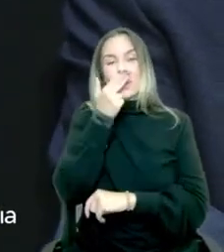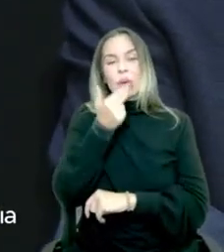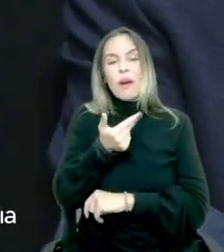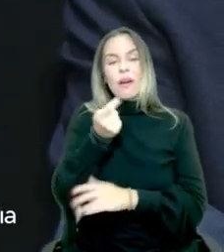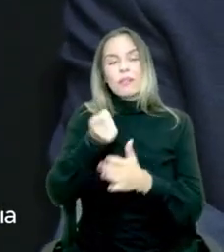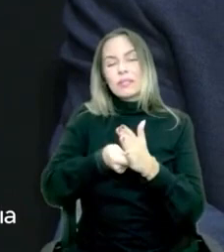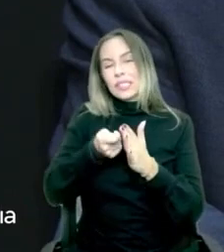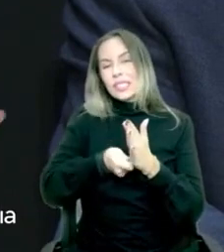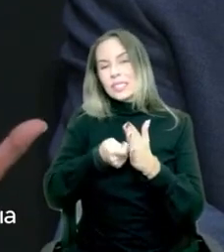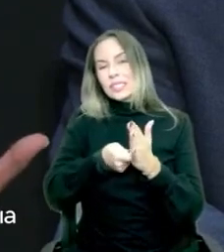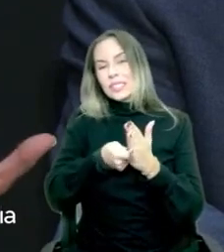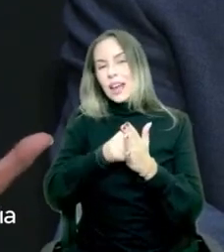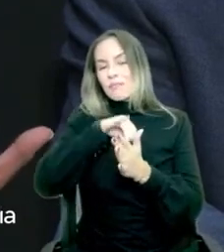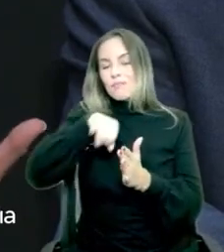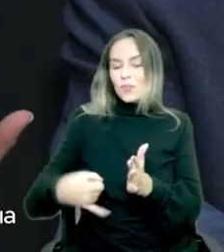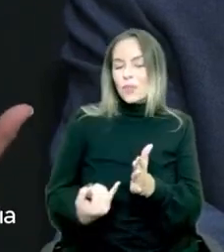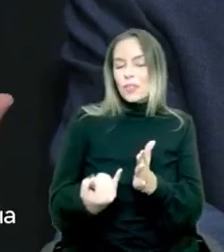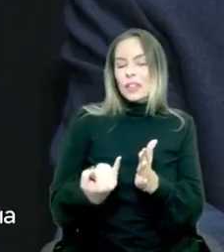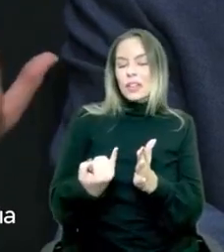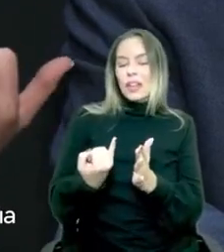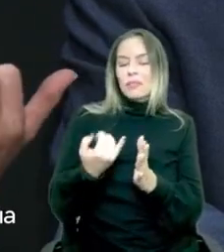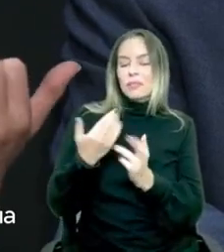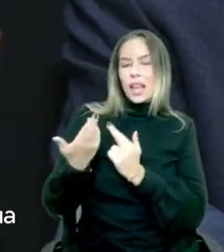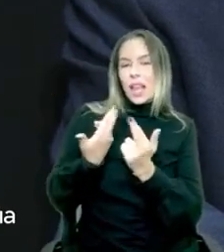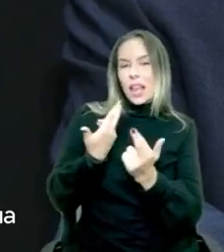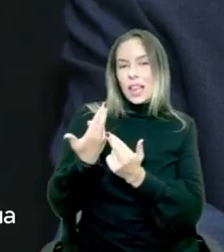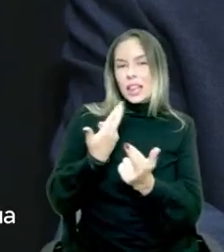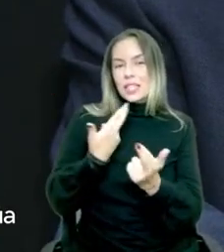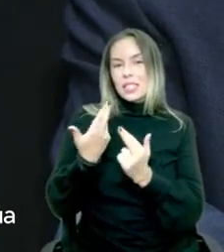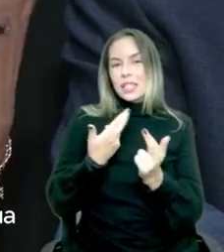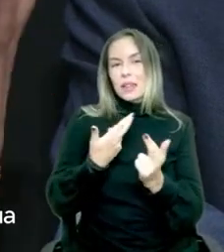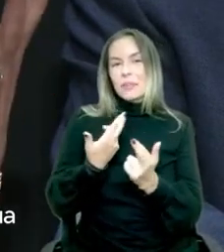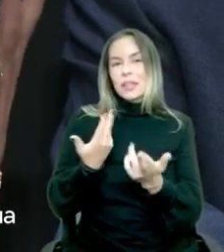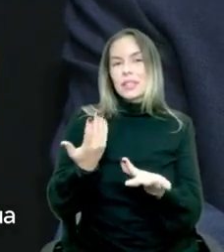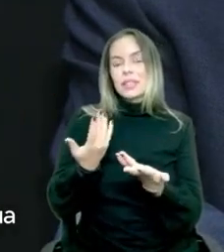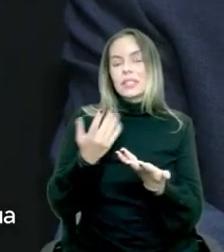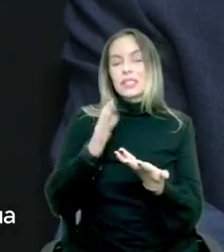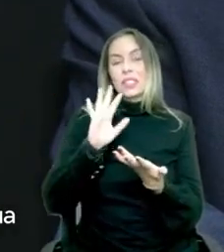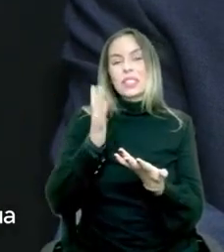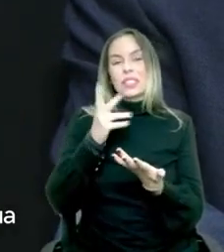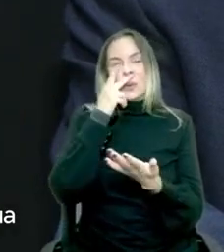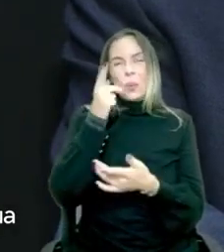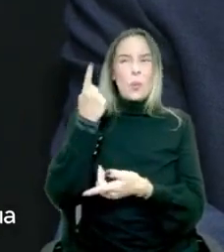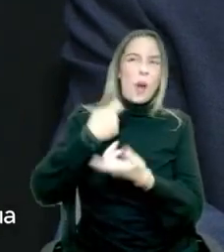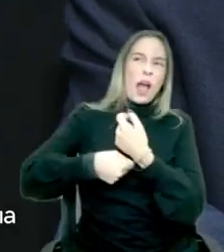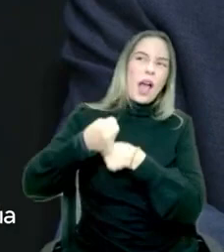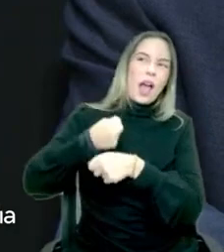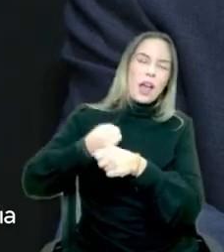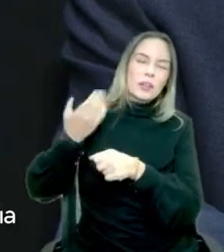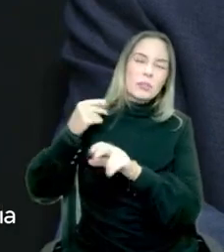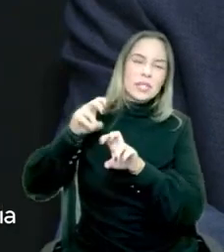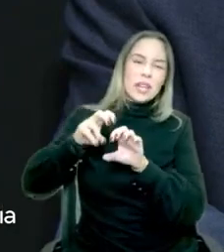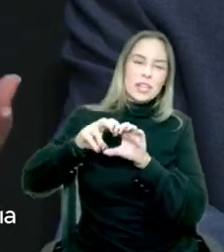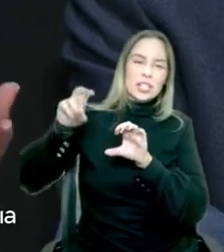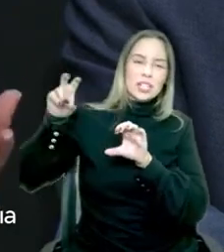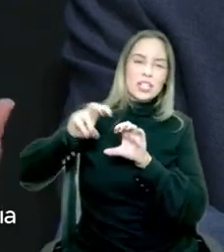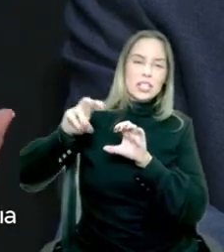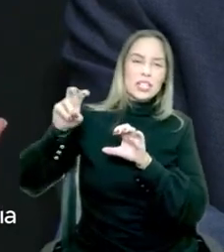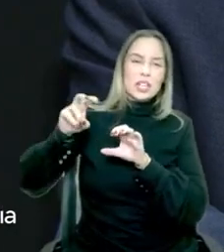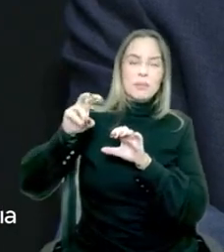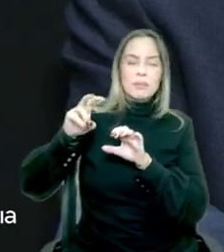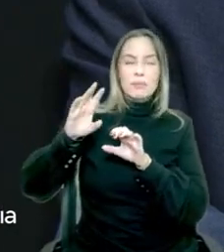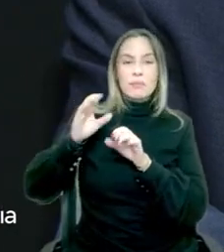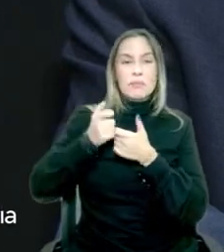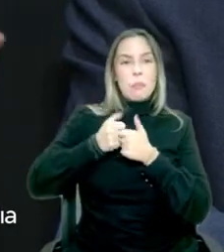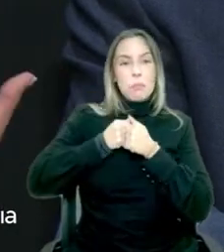relationships. But I will say, you know, I guess about a year ago when ChatGPT exploded onto the scene, our CEO was like, we need to be doing